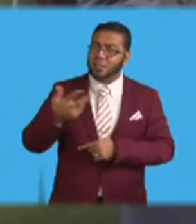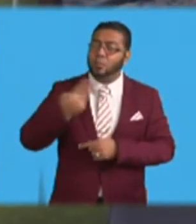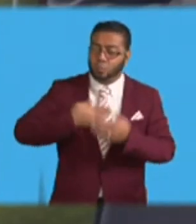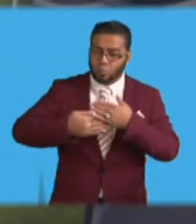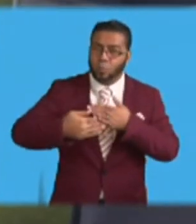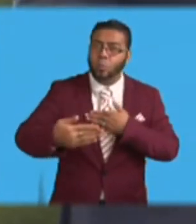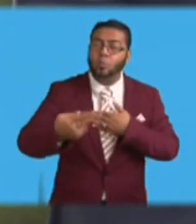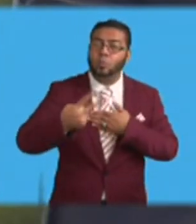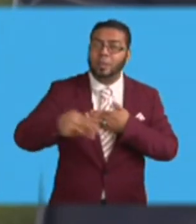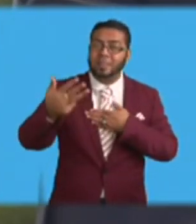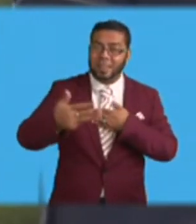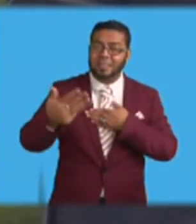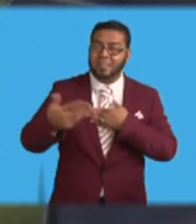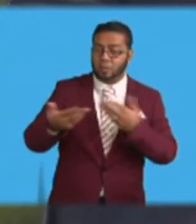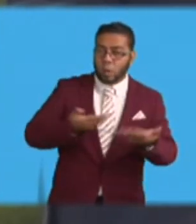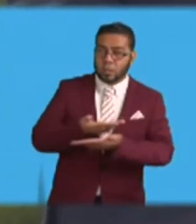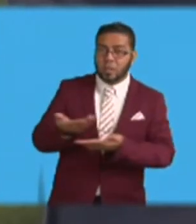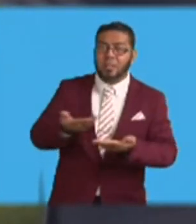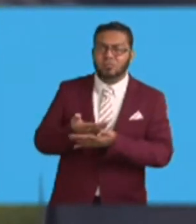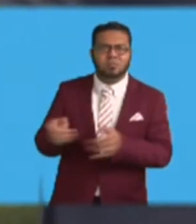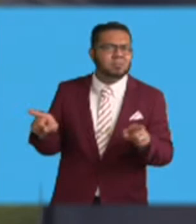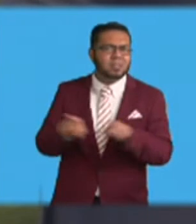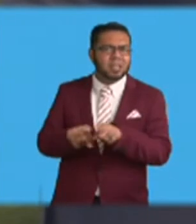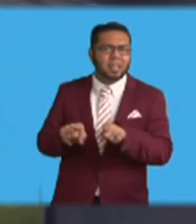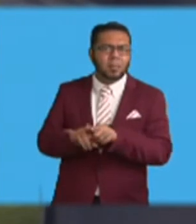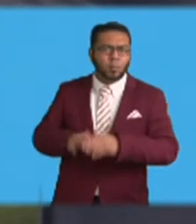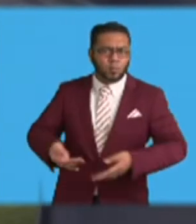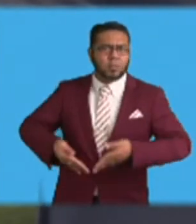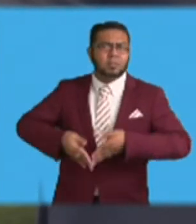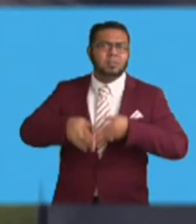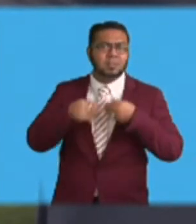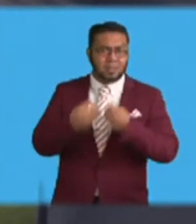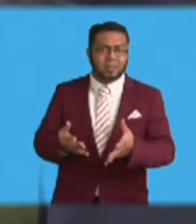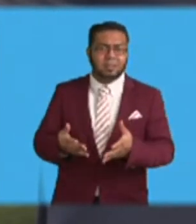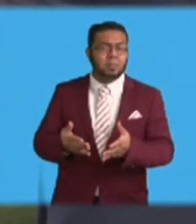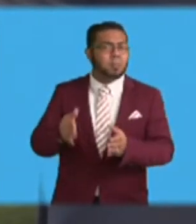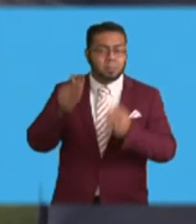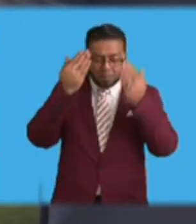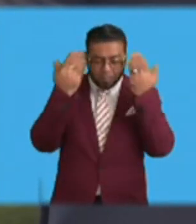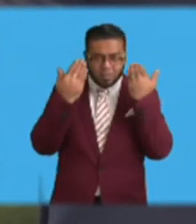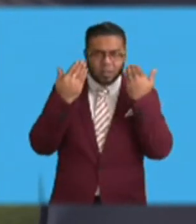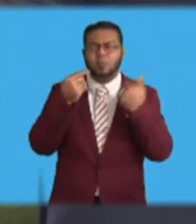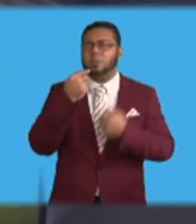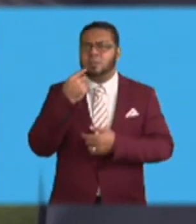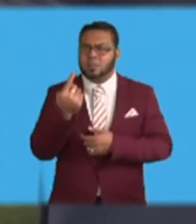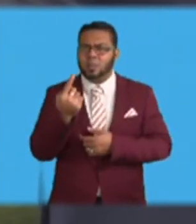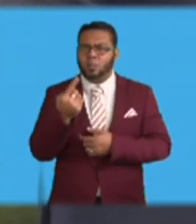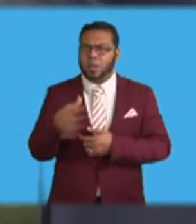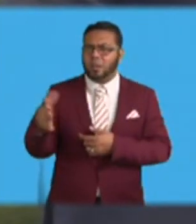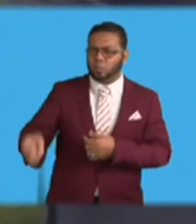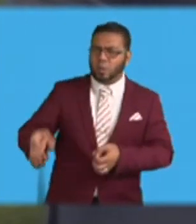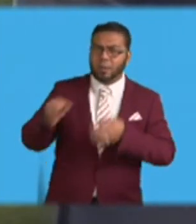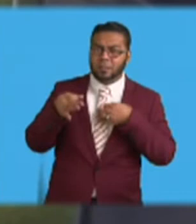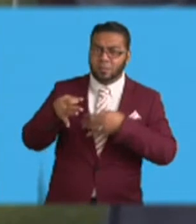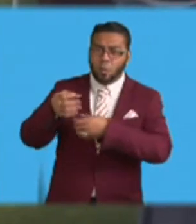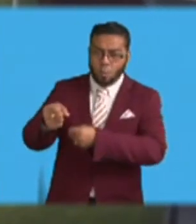consultations. In the 2018-2019 consultations which we commenced, Madam Speaker, unfortunately we had to postpone